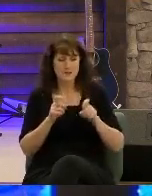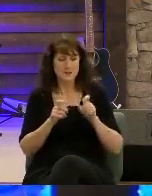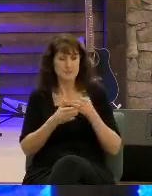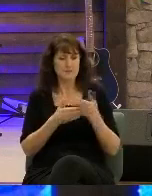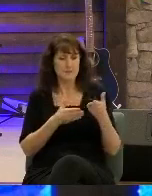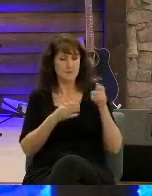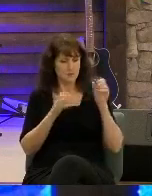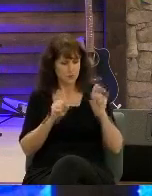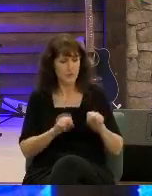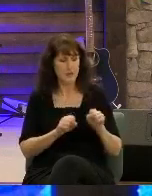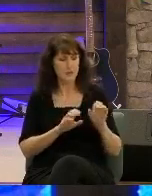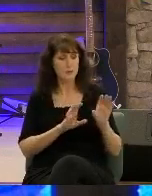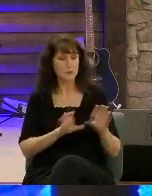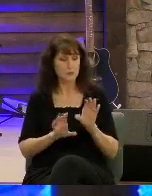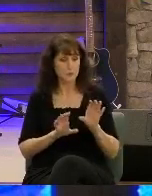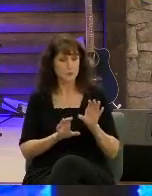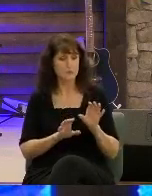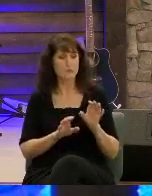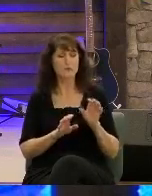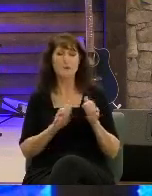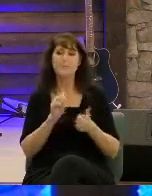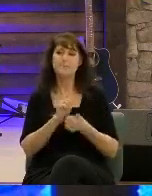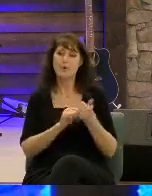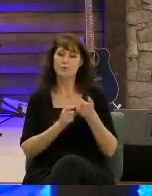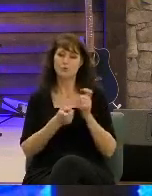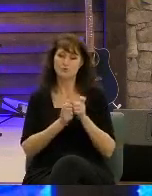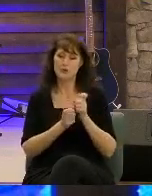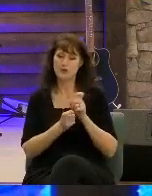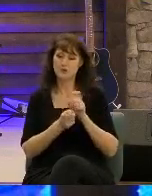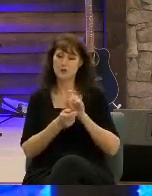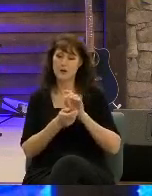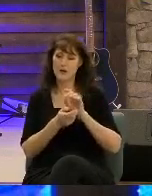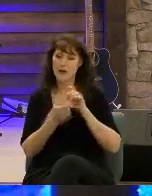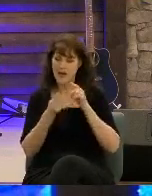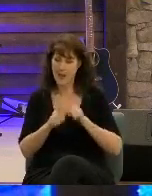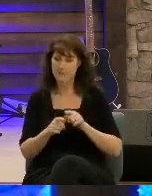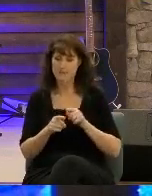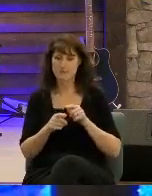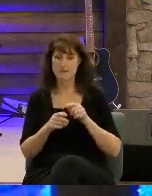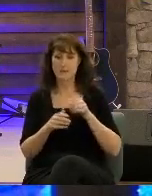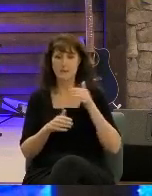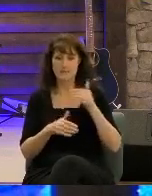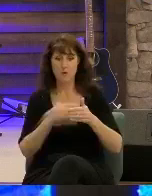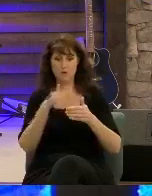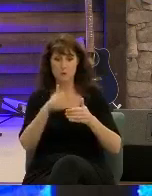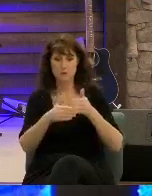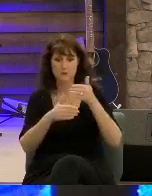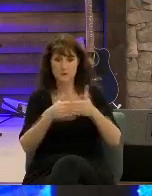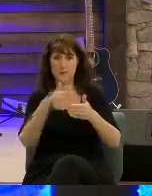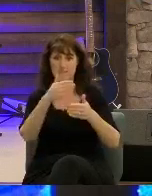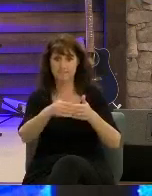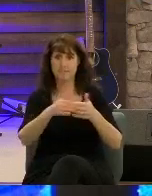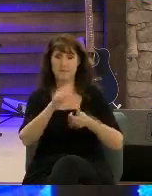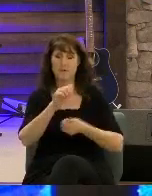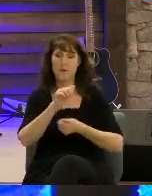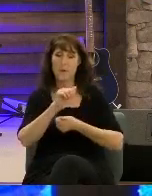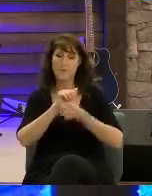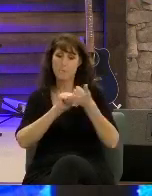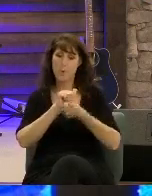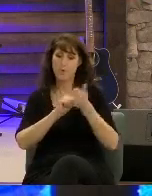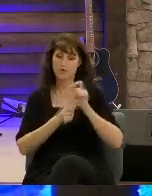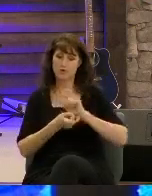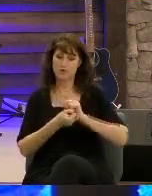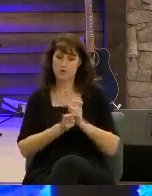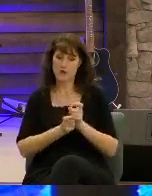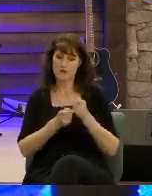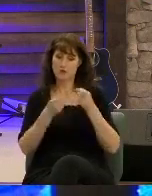The most change happens in multiple steps. Now listen to this. Most change happens in multiple steps of